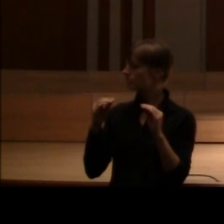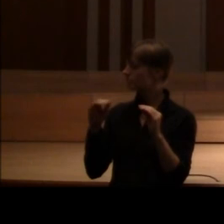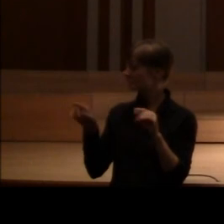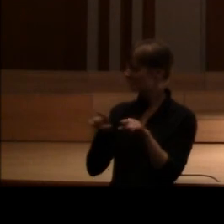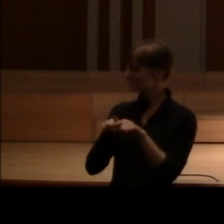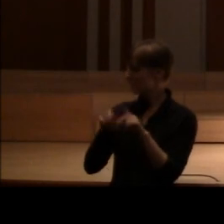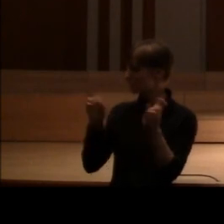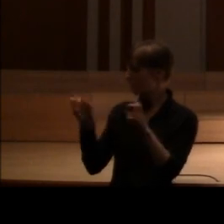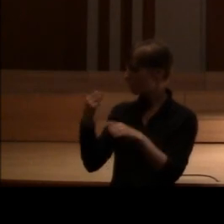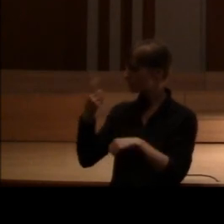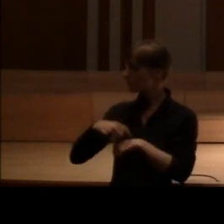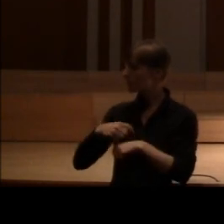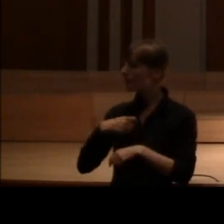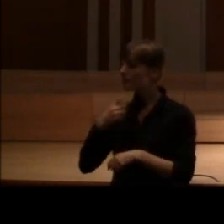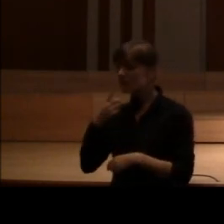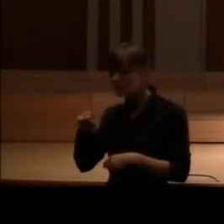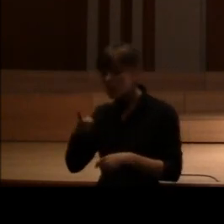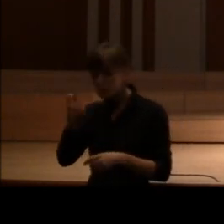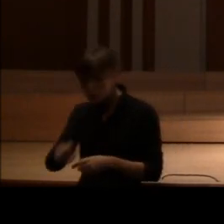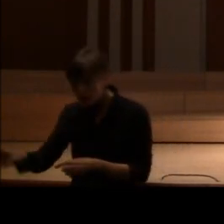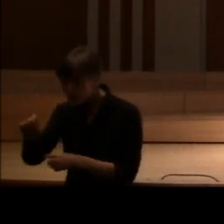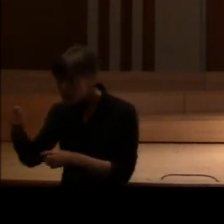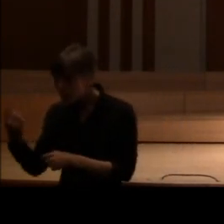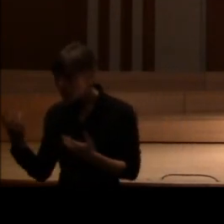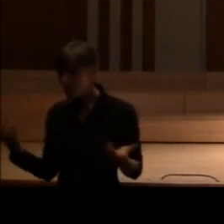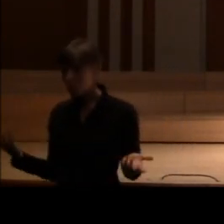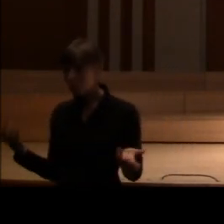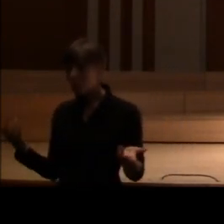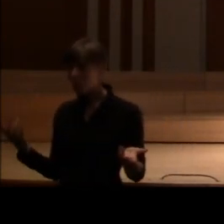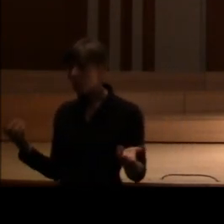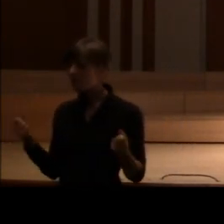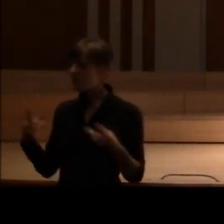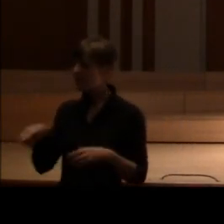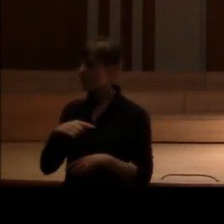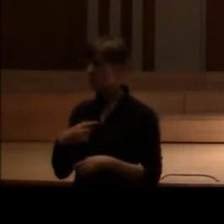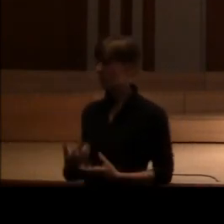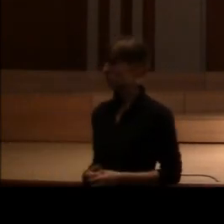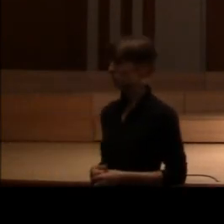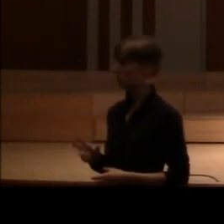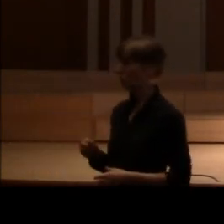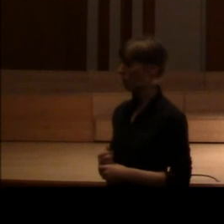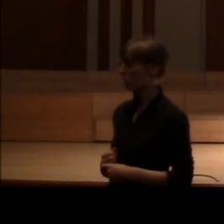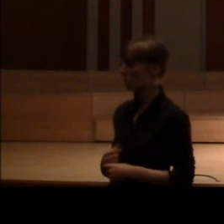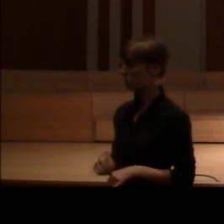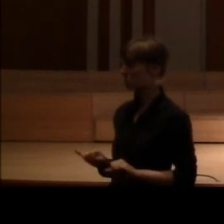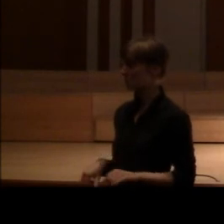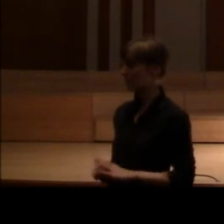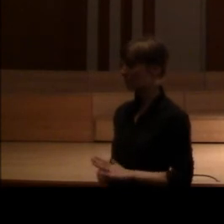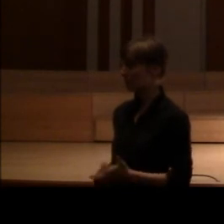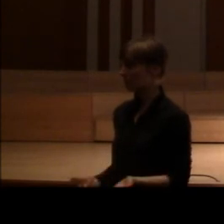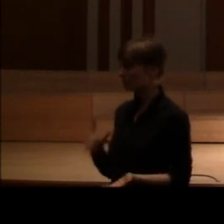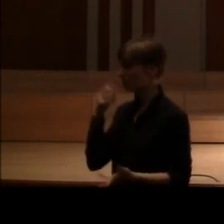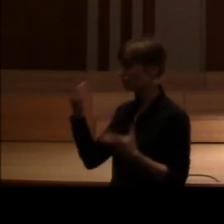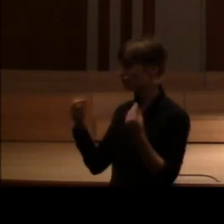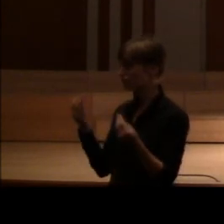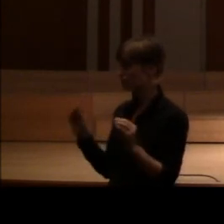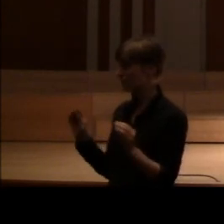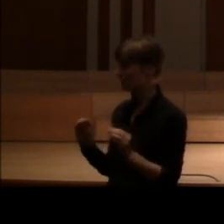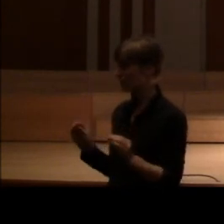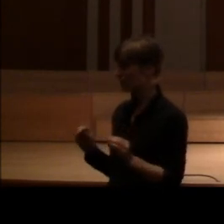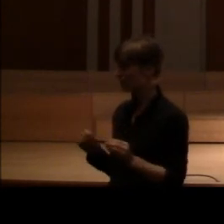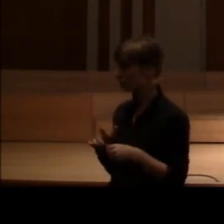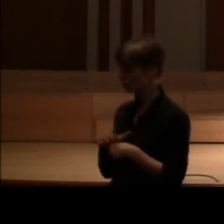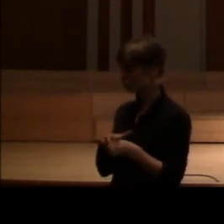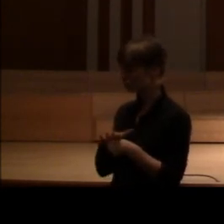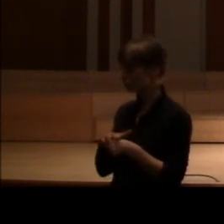I asked, so, oh, have you traveled anywhere? Have you taken a nice trip? And a lot of them hadn't gone out of the state, and a few hadn't actually really gone much further than their town.